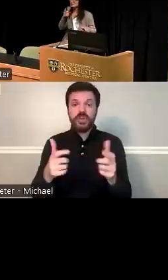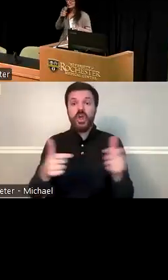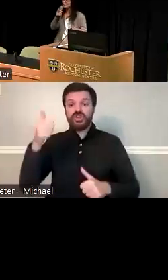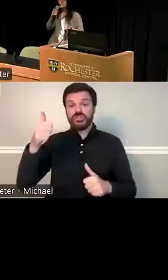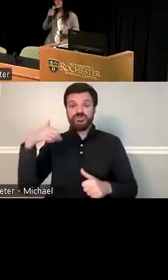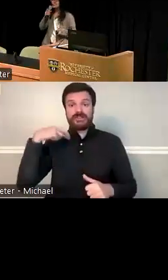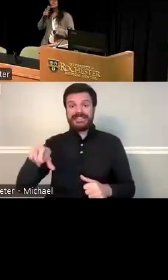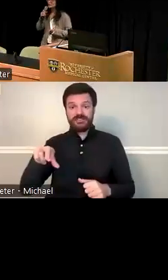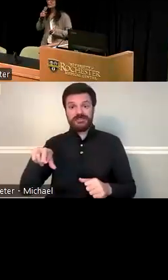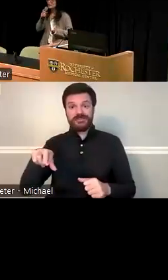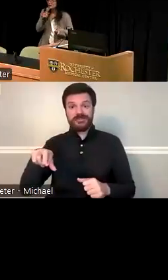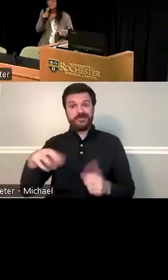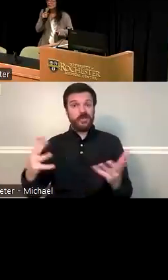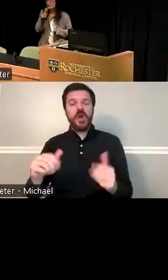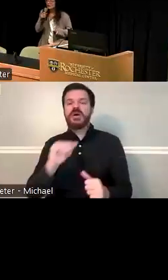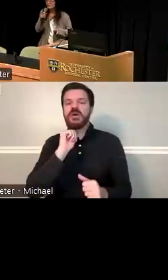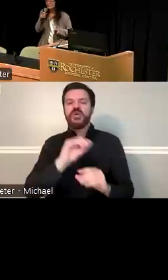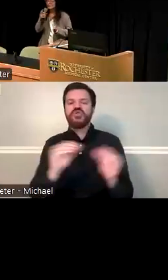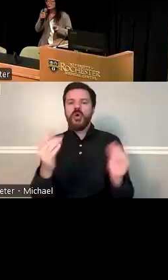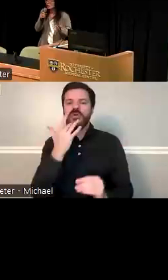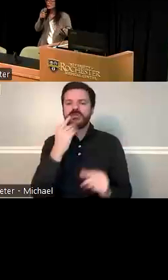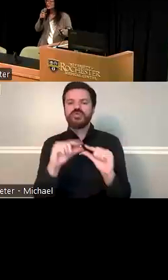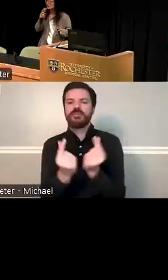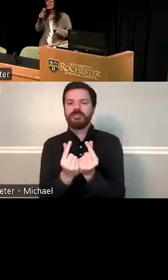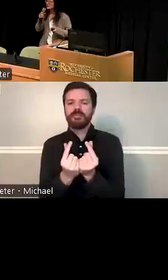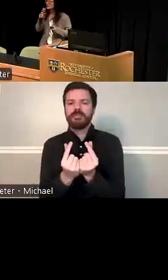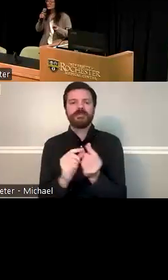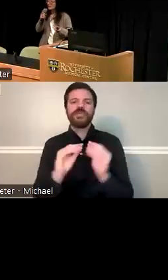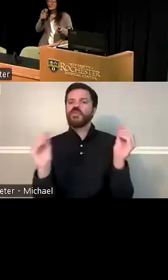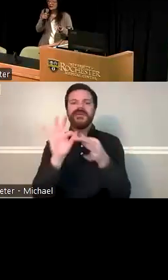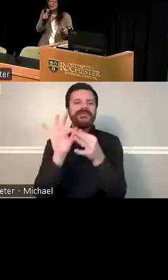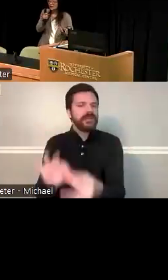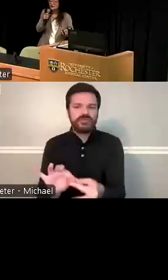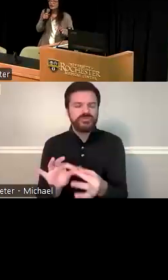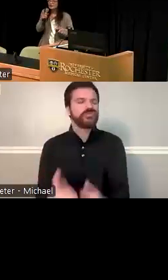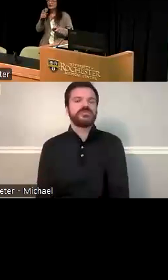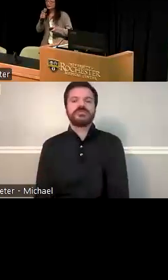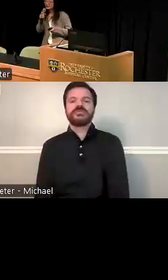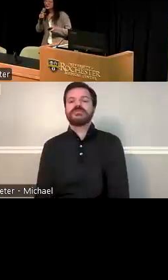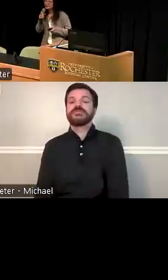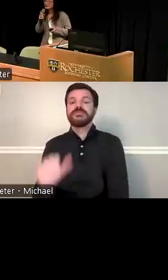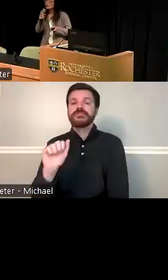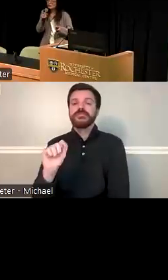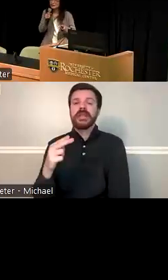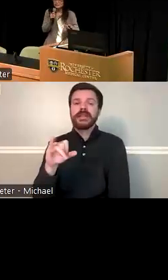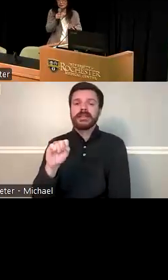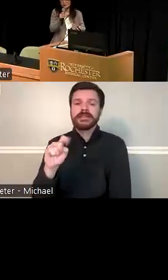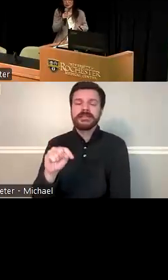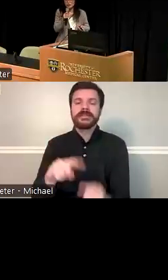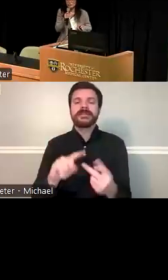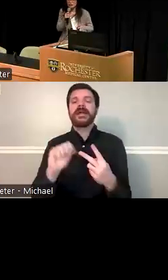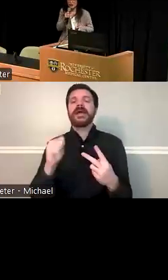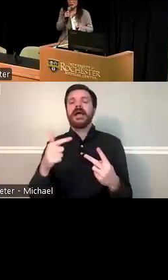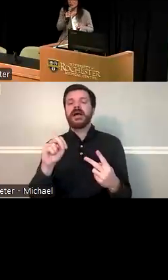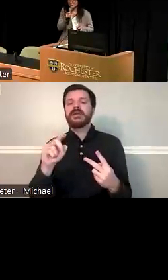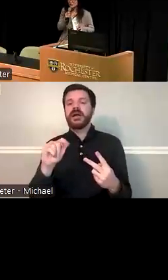this no preference group with no affiliation. They're atheists, agnostics, or spiritual